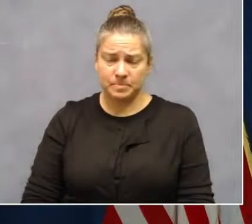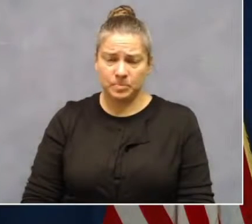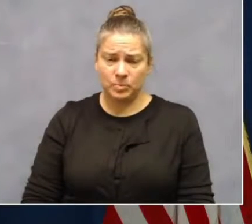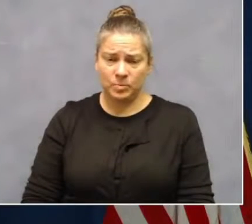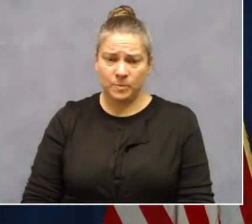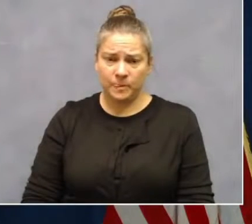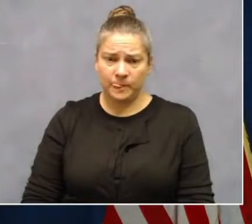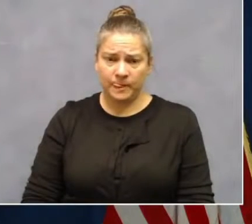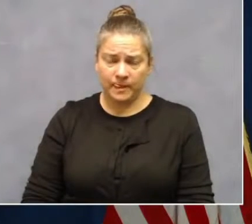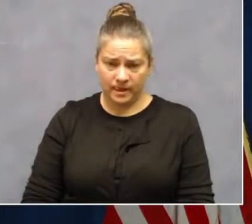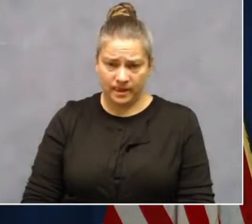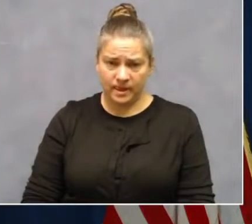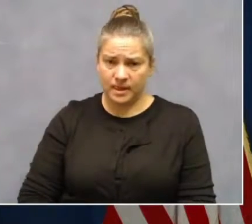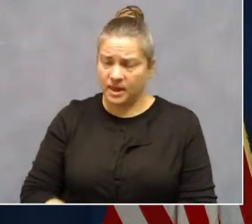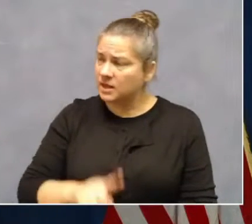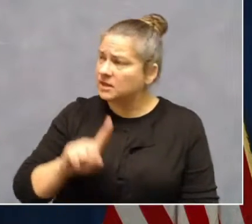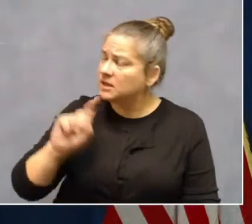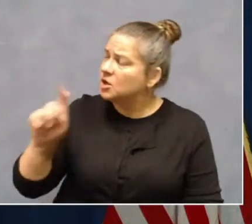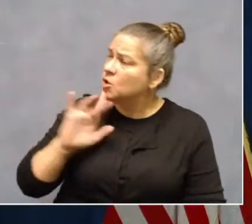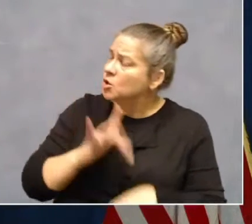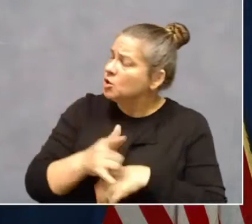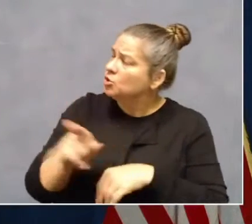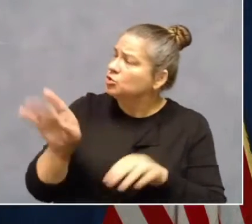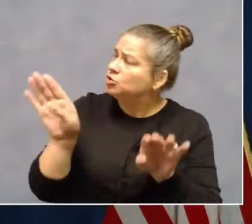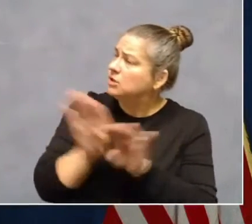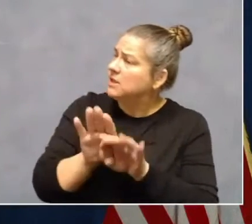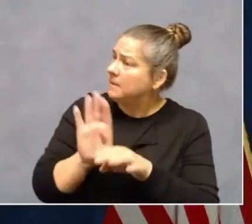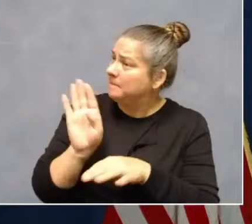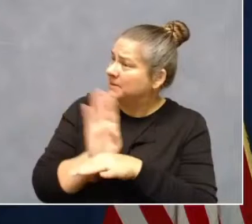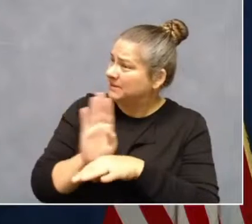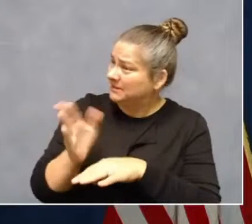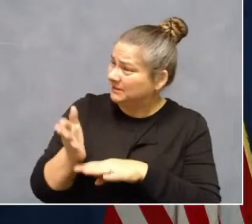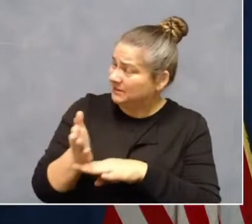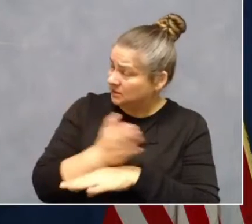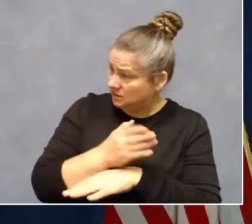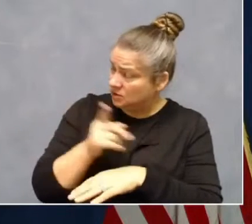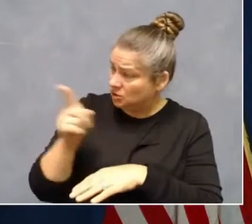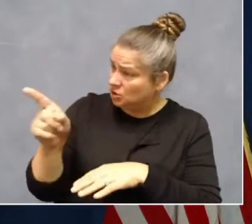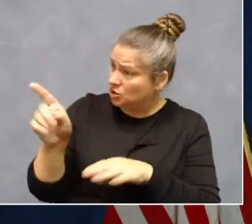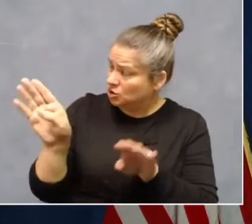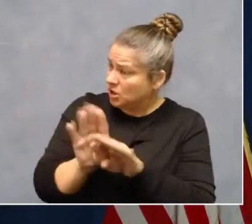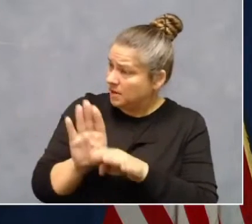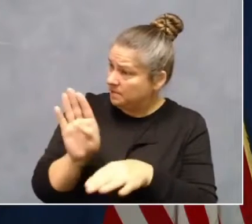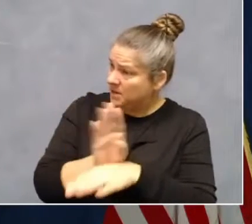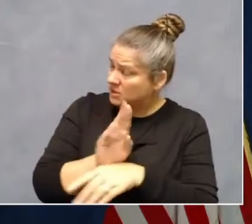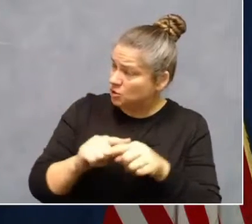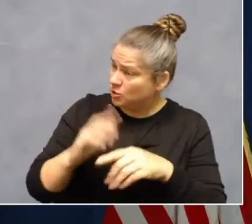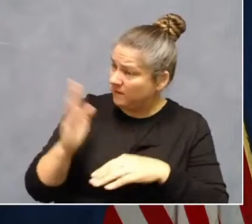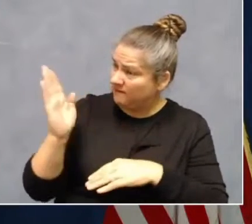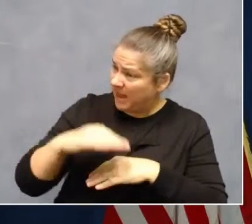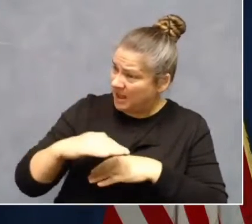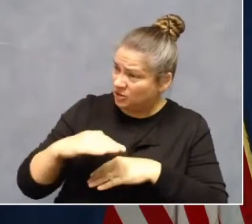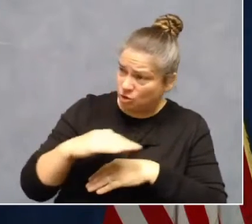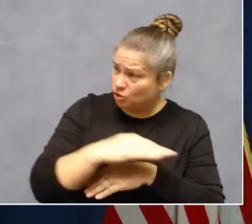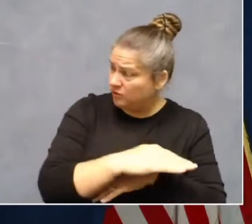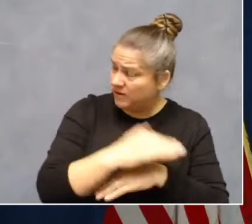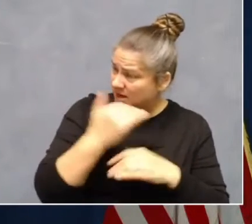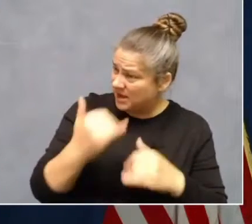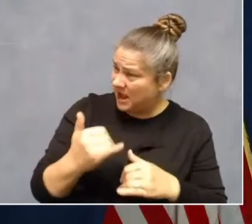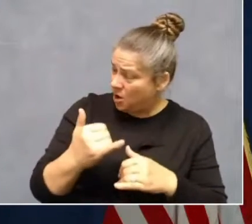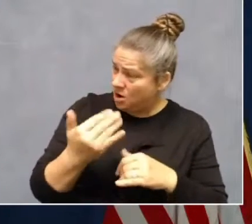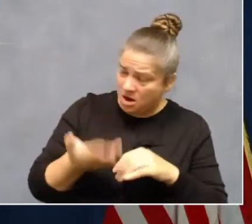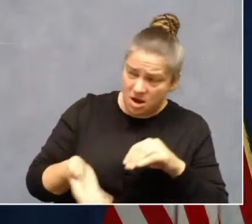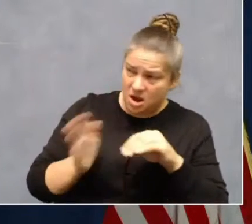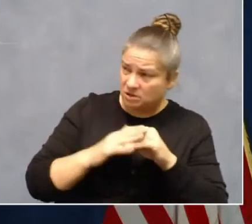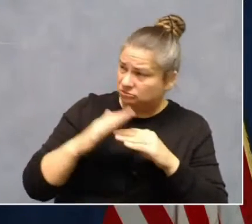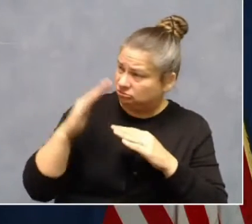Early on at the point of shutting down businesses, we used shutting down businesses to flatten the curve. Cases are now at their highest level in Kentucky